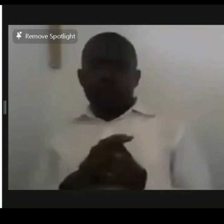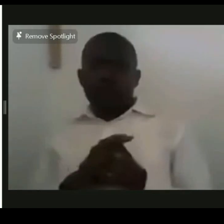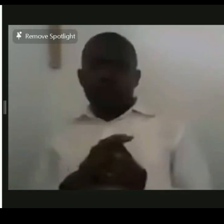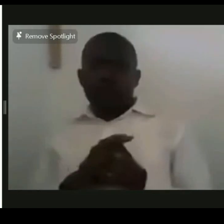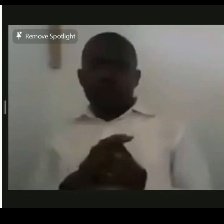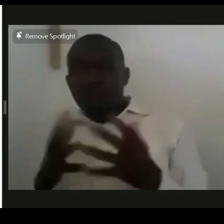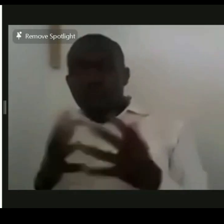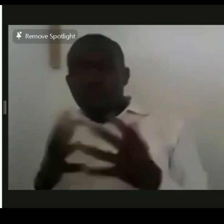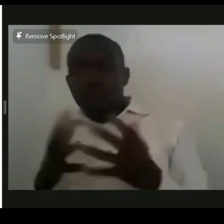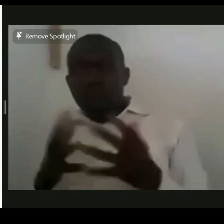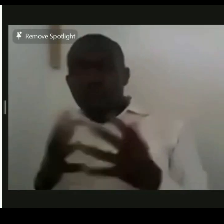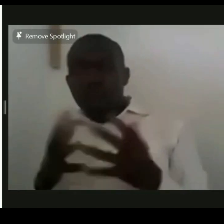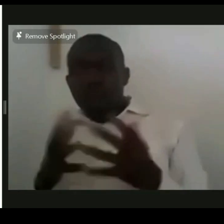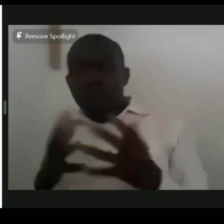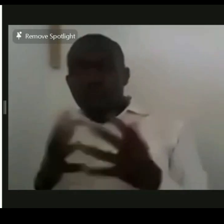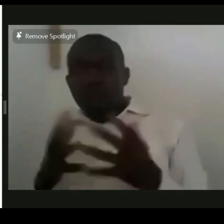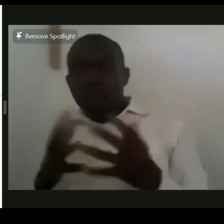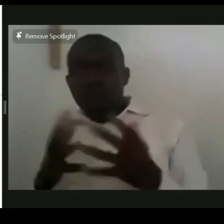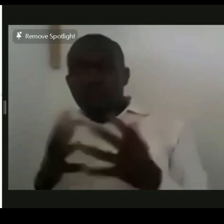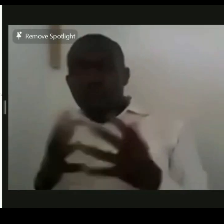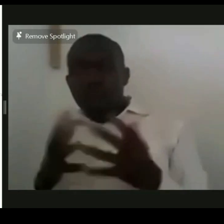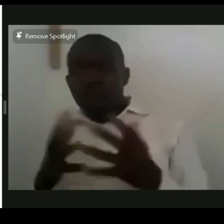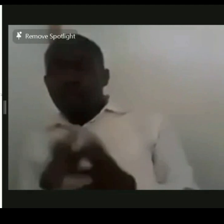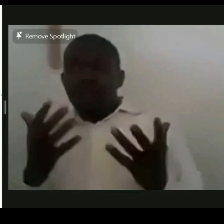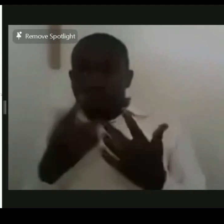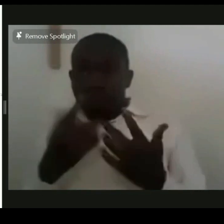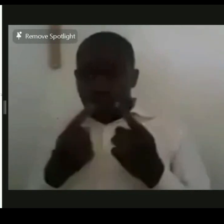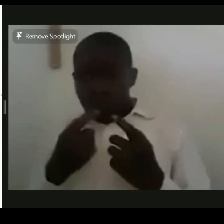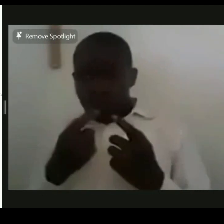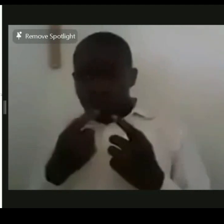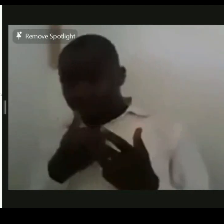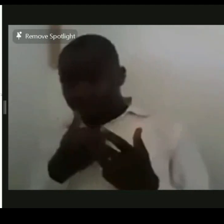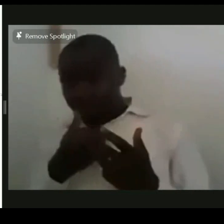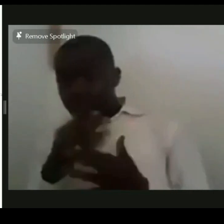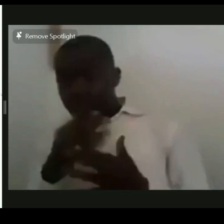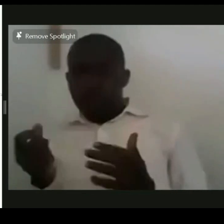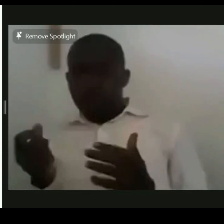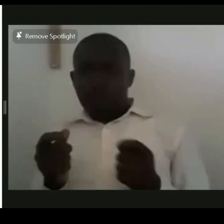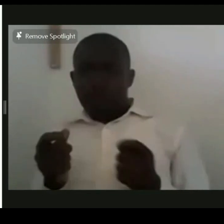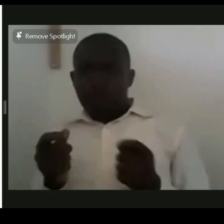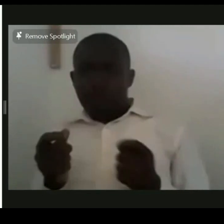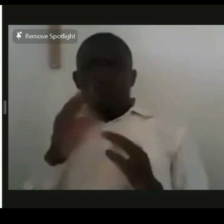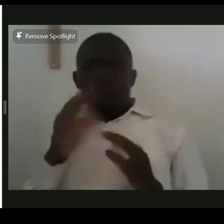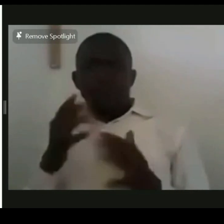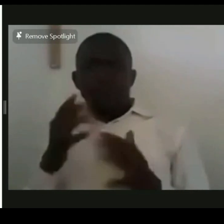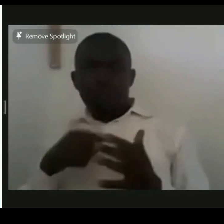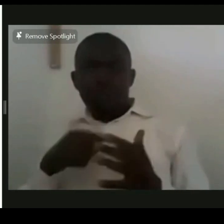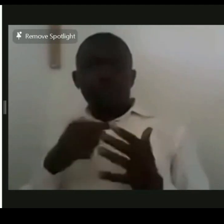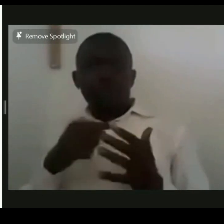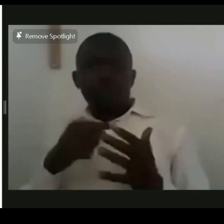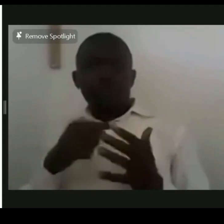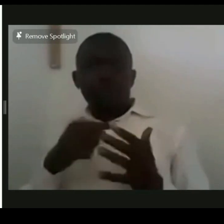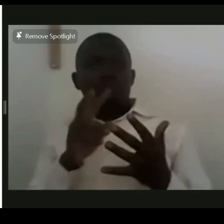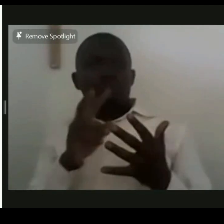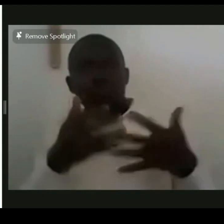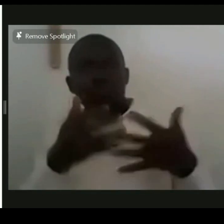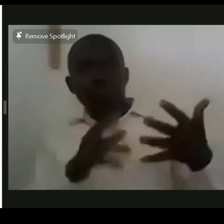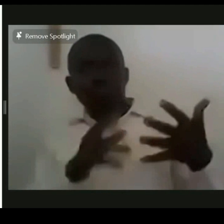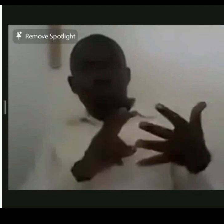please formulate any questions, inputs. People with intellectual impairments, severe and all multiple